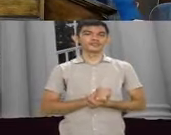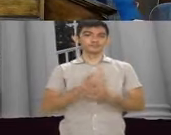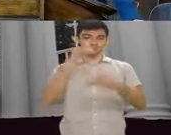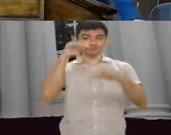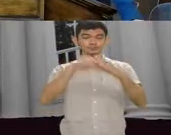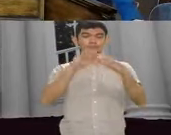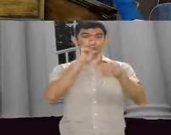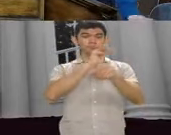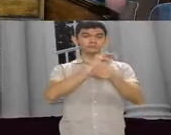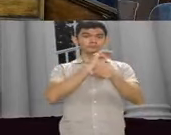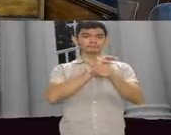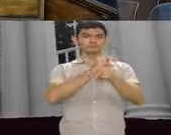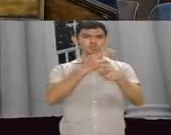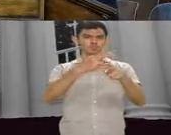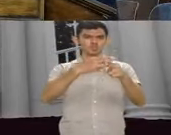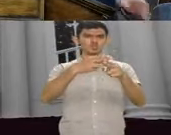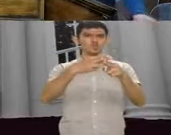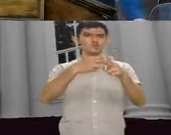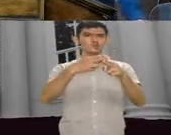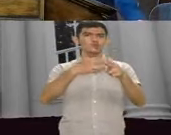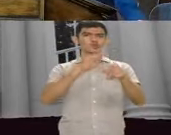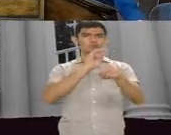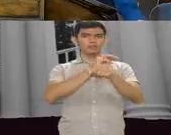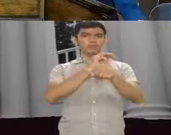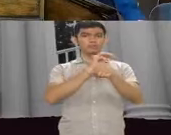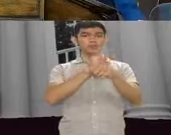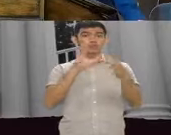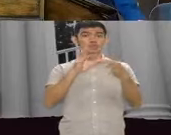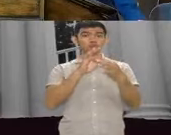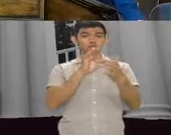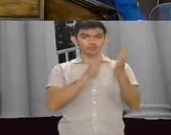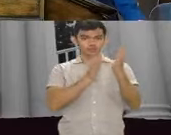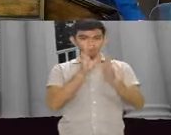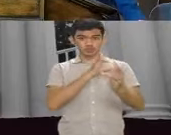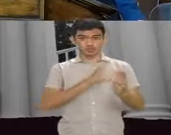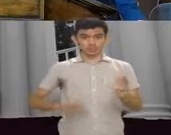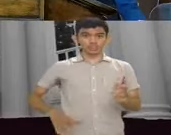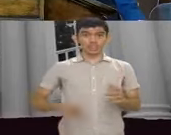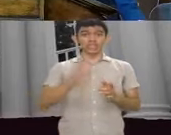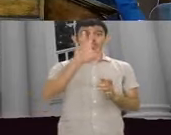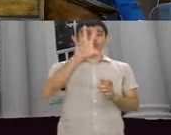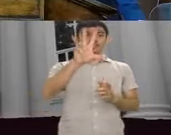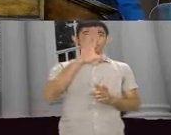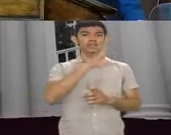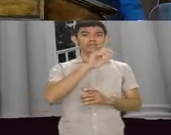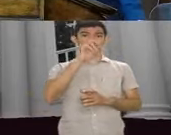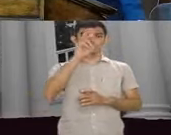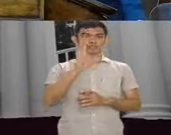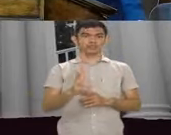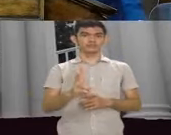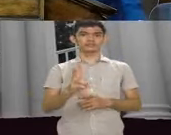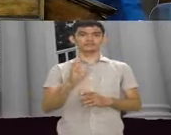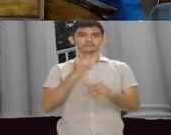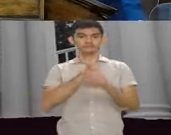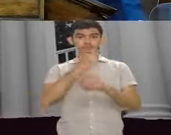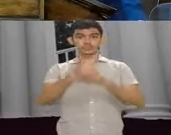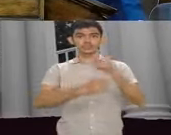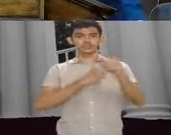into the ministry. Mubo ra kayong ministry ni Kristo mga kaigsunan, 3.5 years, pero grabing impact.